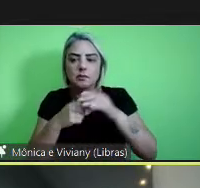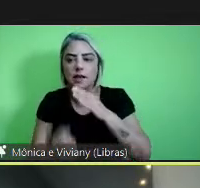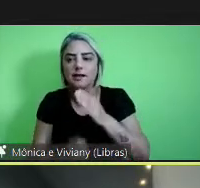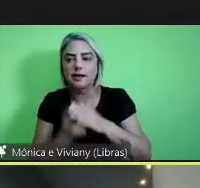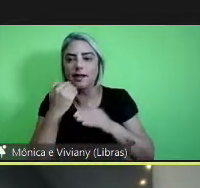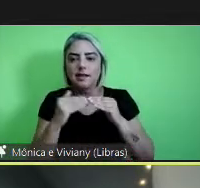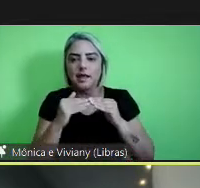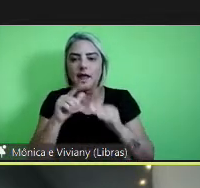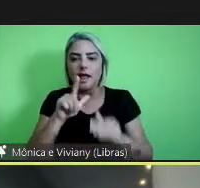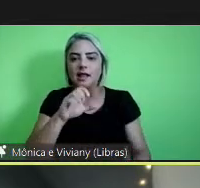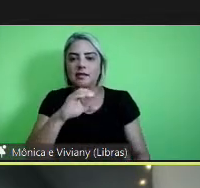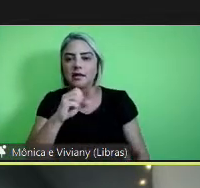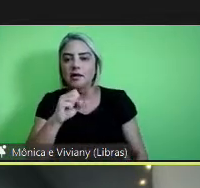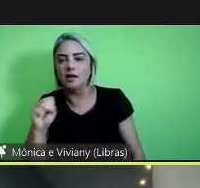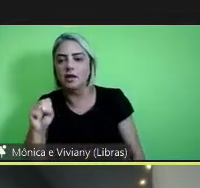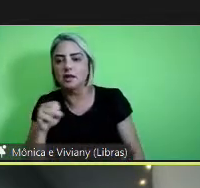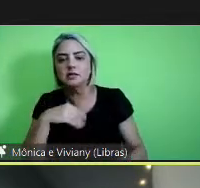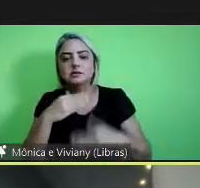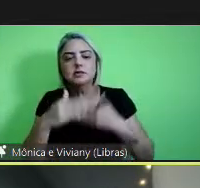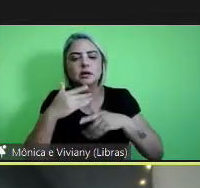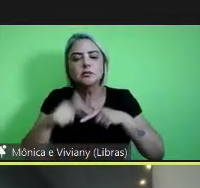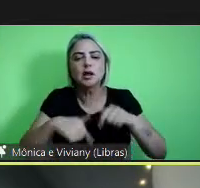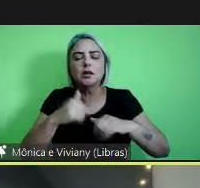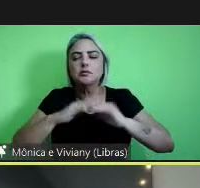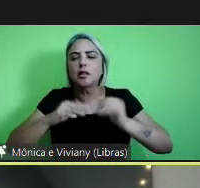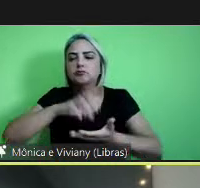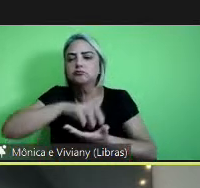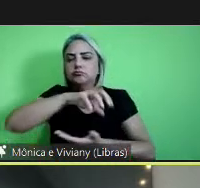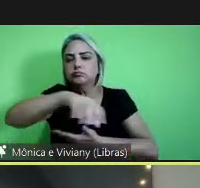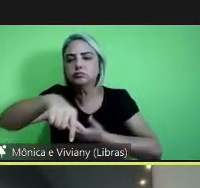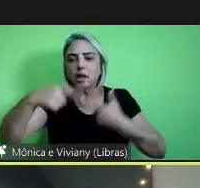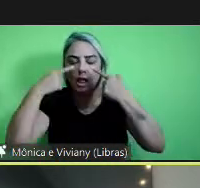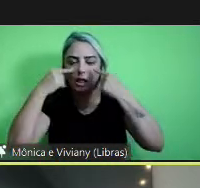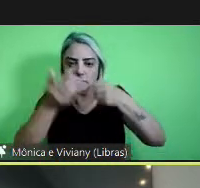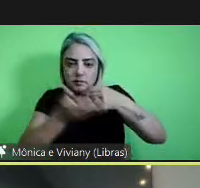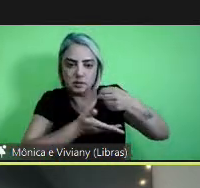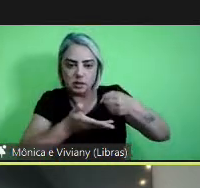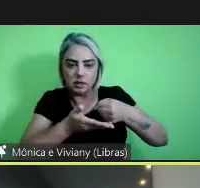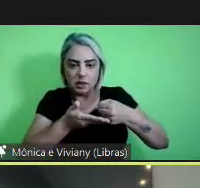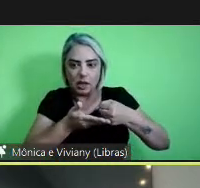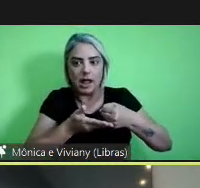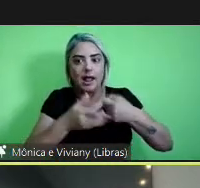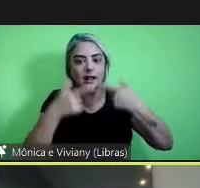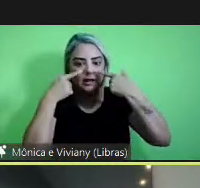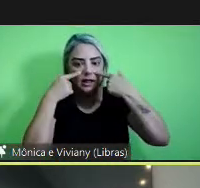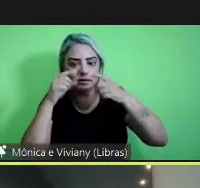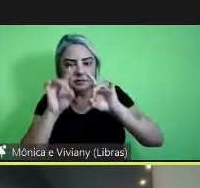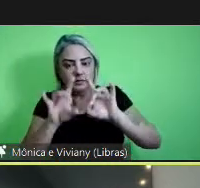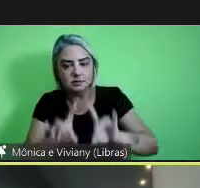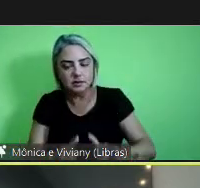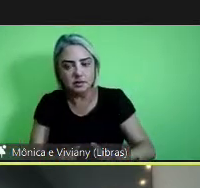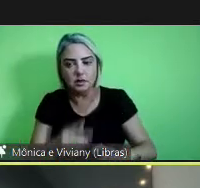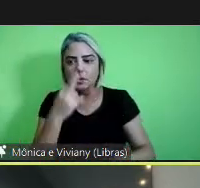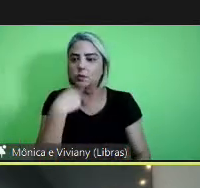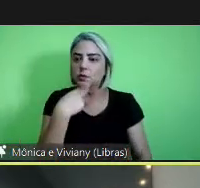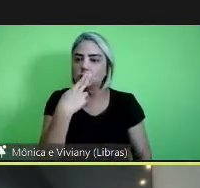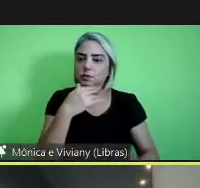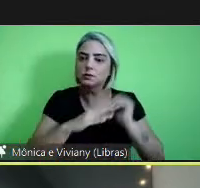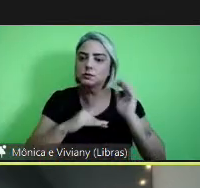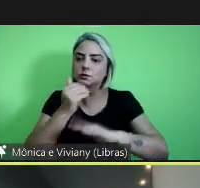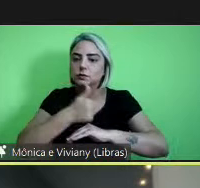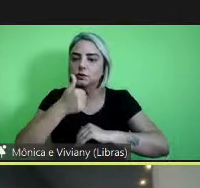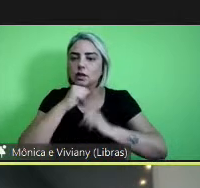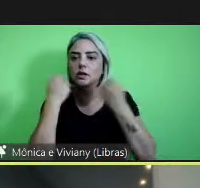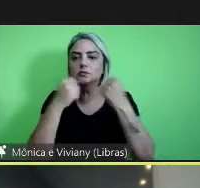There was a work group to create this line of care of professionals of the Department of the Primary Health Care, Specialized